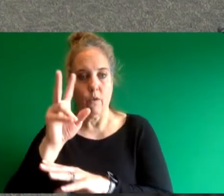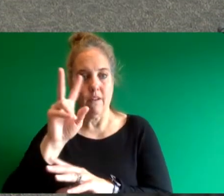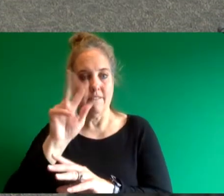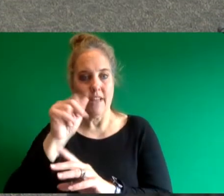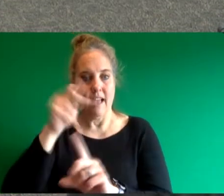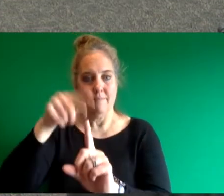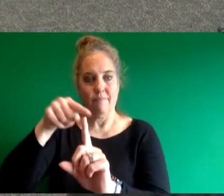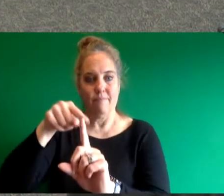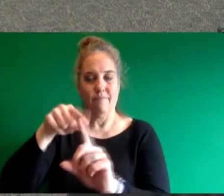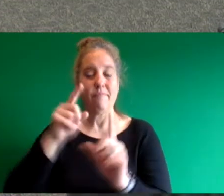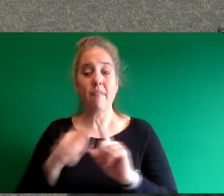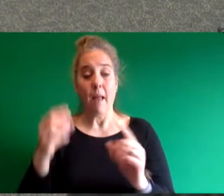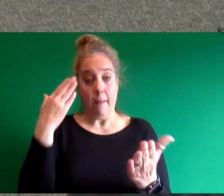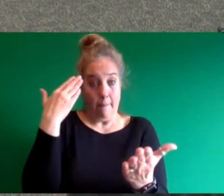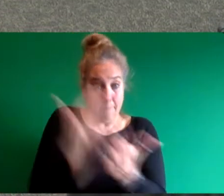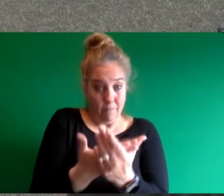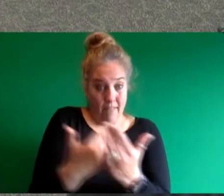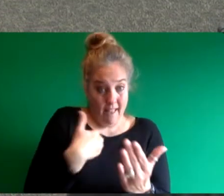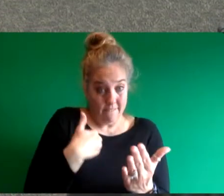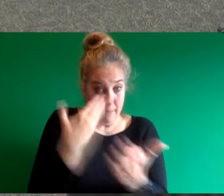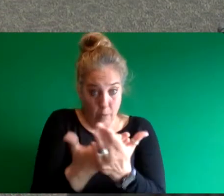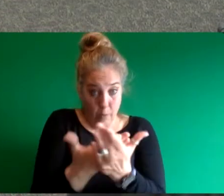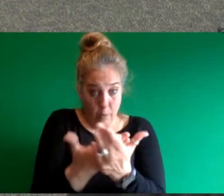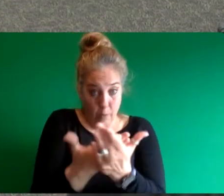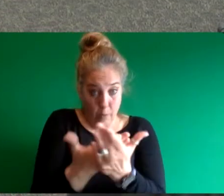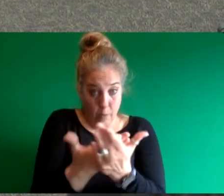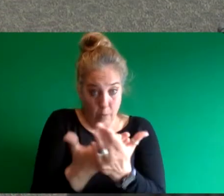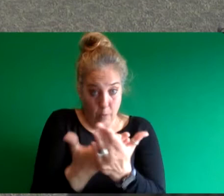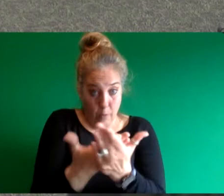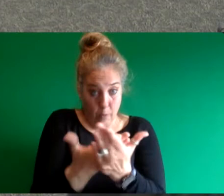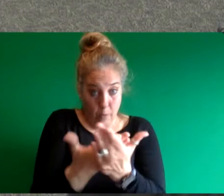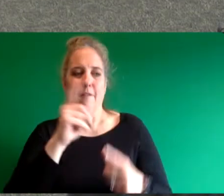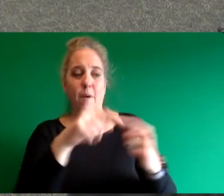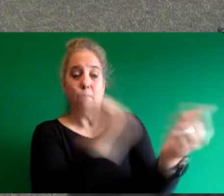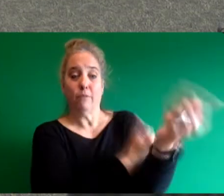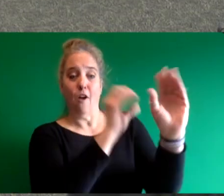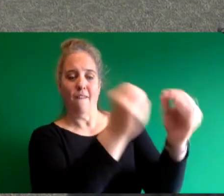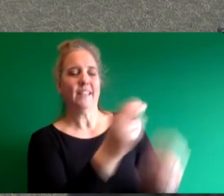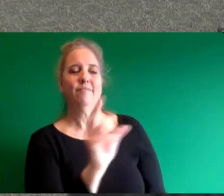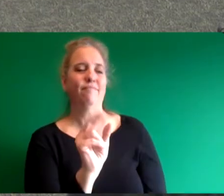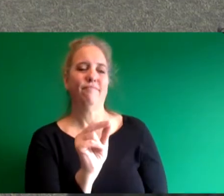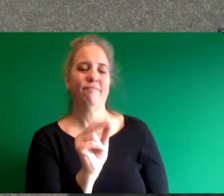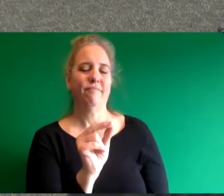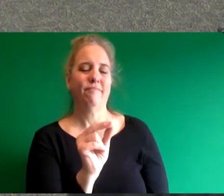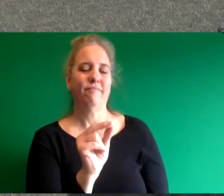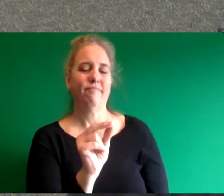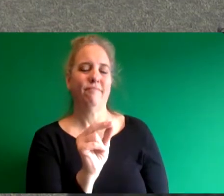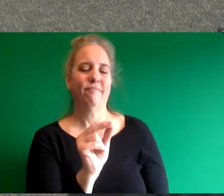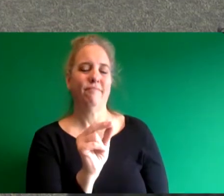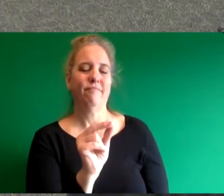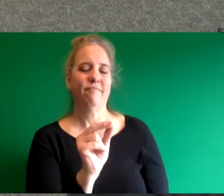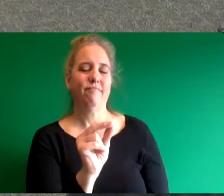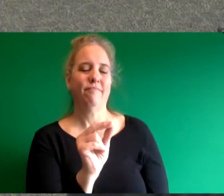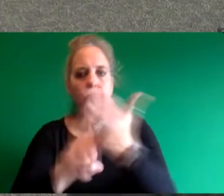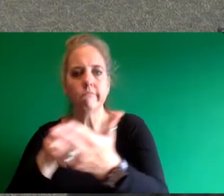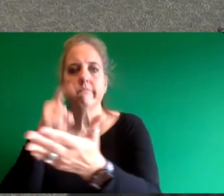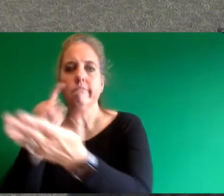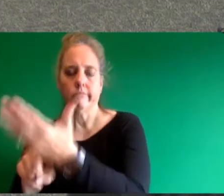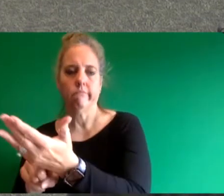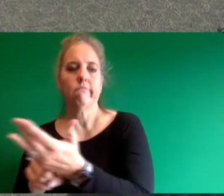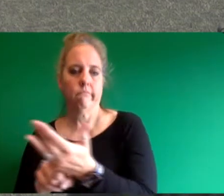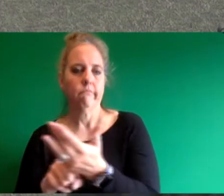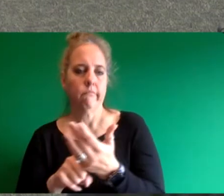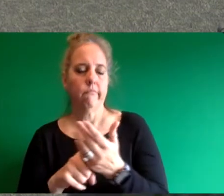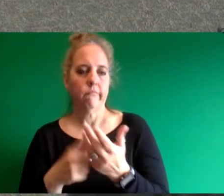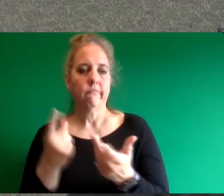office regarding this just yet, but we are seeing it turn up in vape pens, and we've had students actually transported because of an overdose related